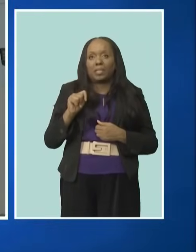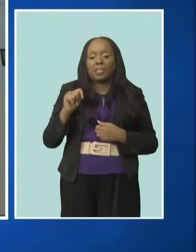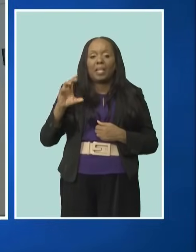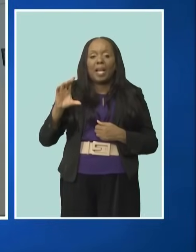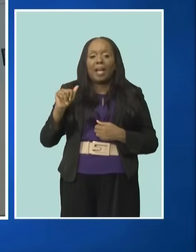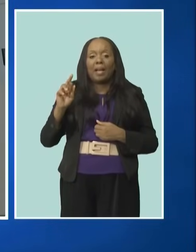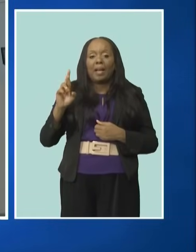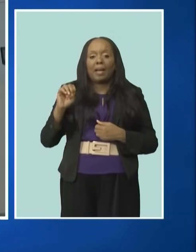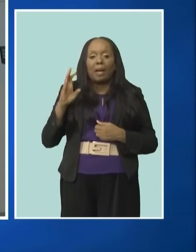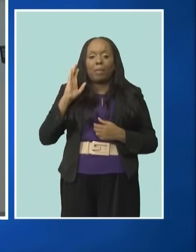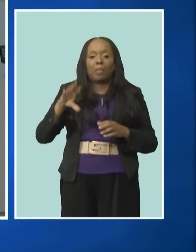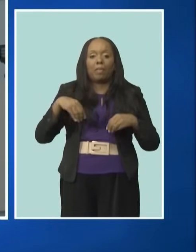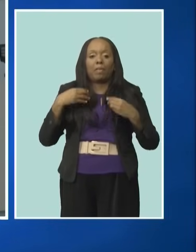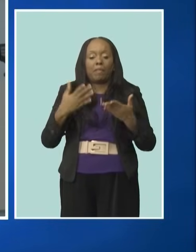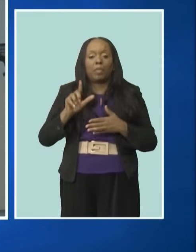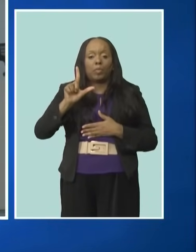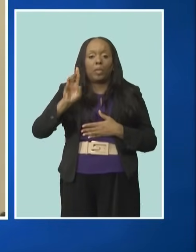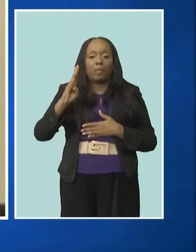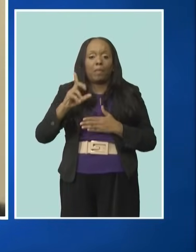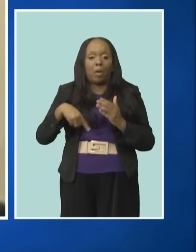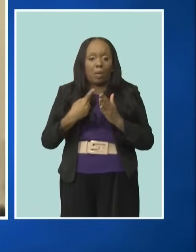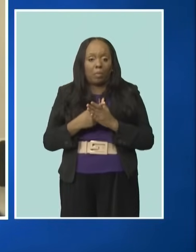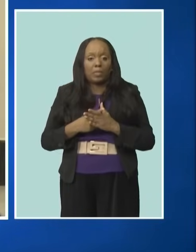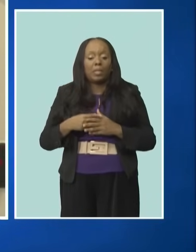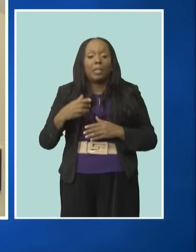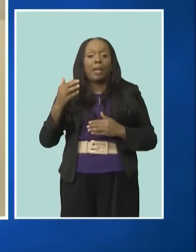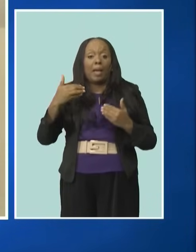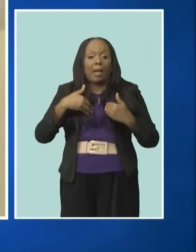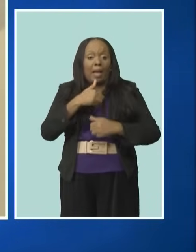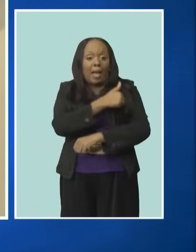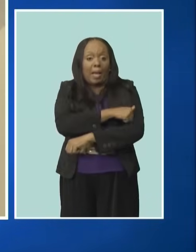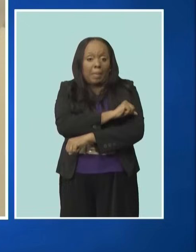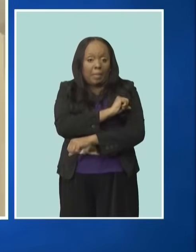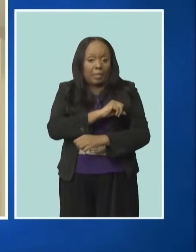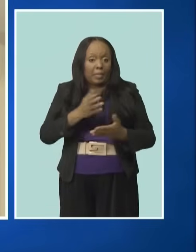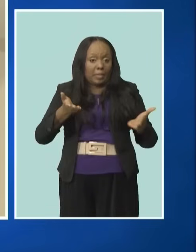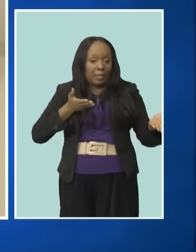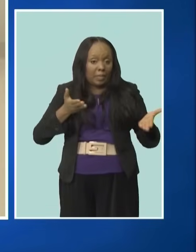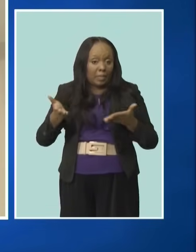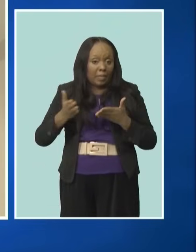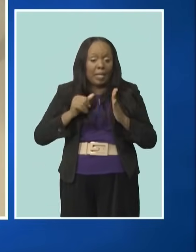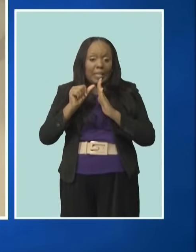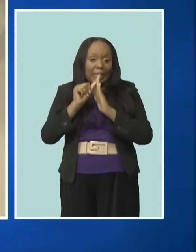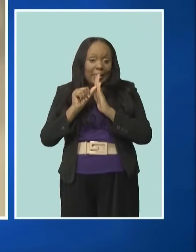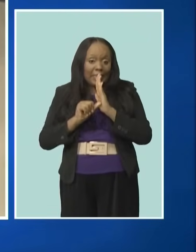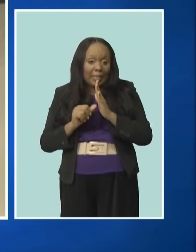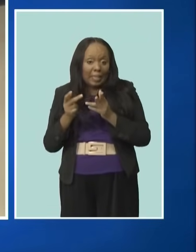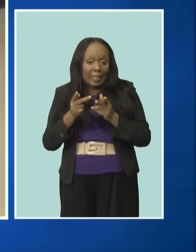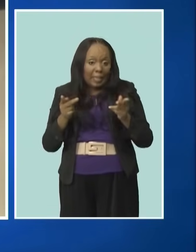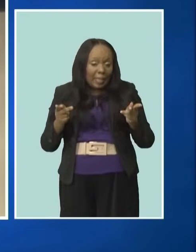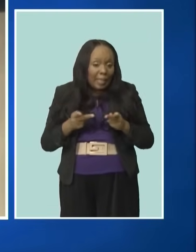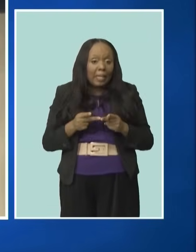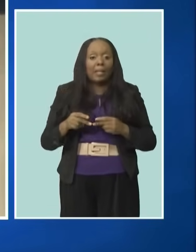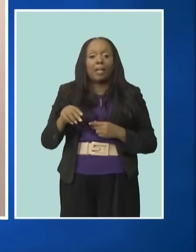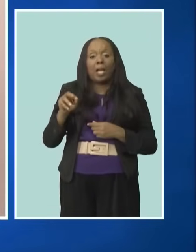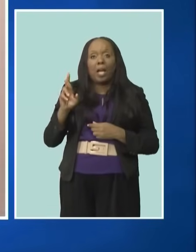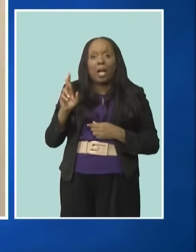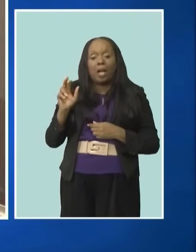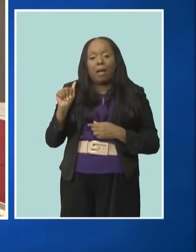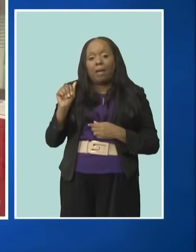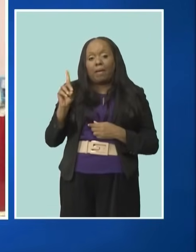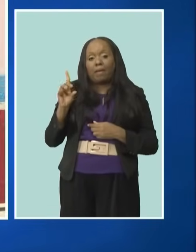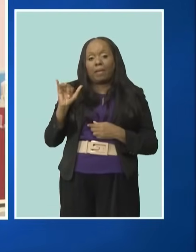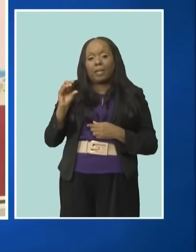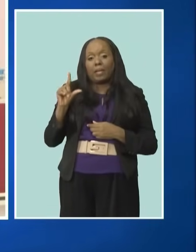on-site laboratory, ambulance services, and additional operating theatre and diagnostic radiology services, including a